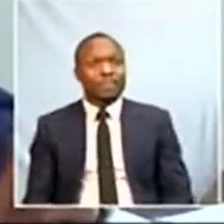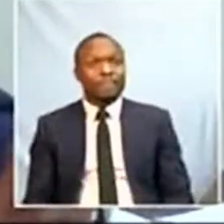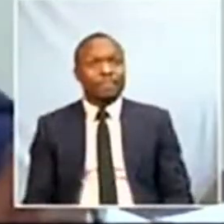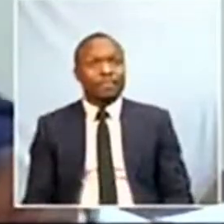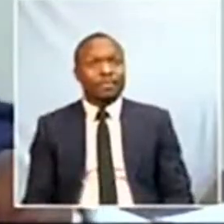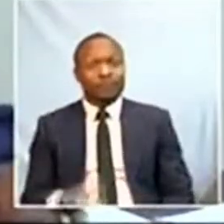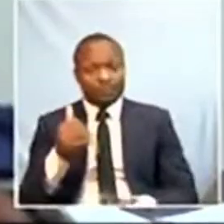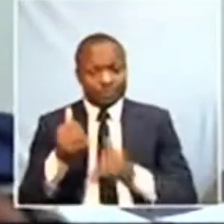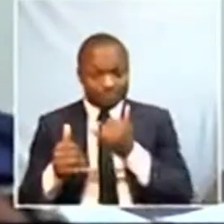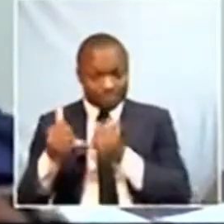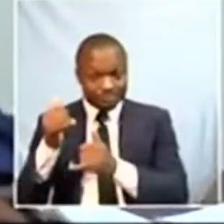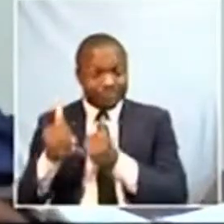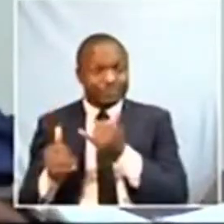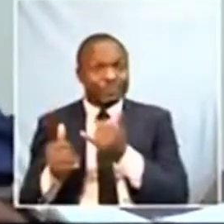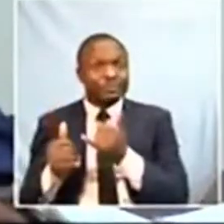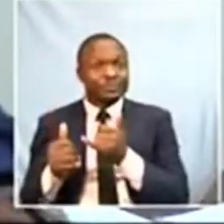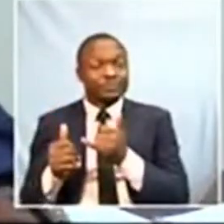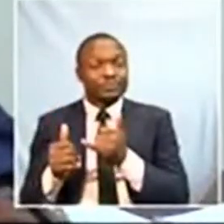As we conclude,